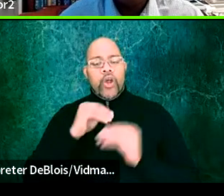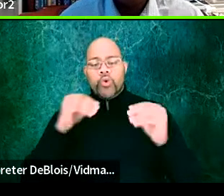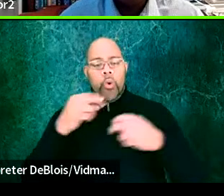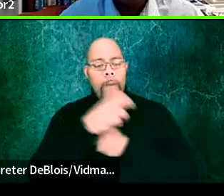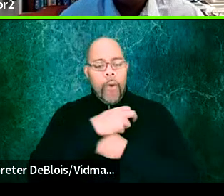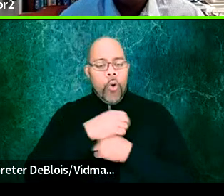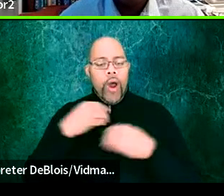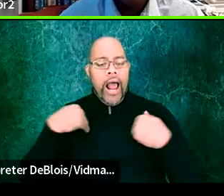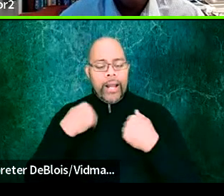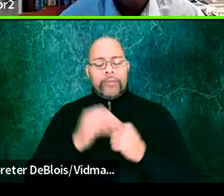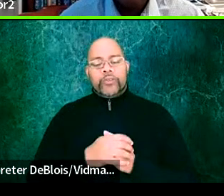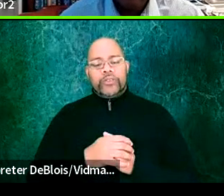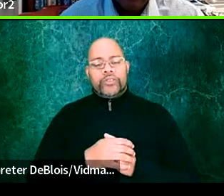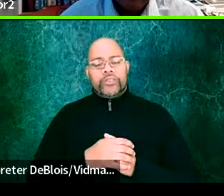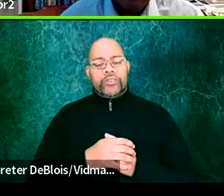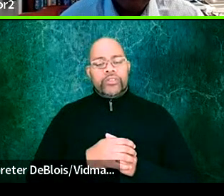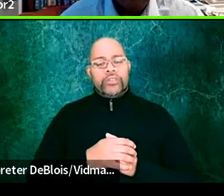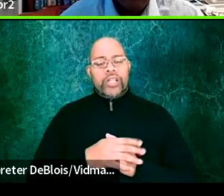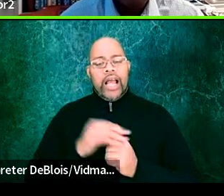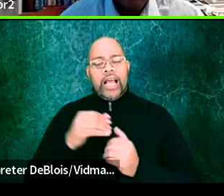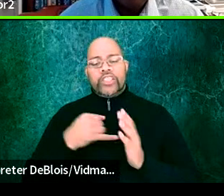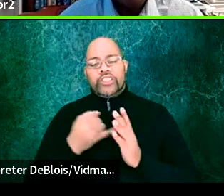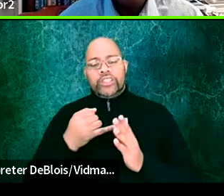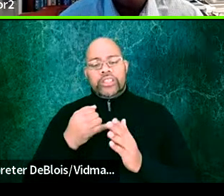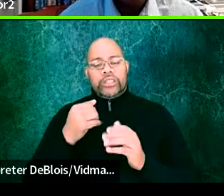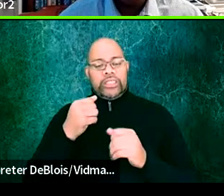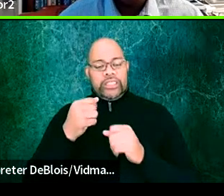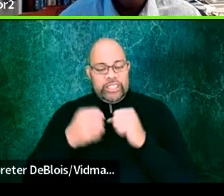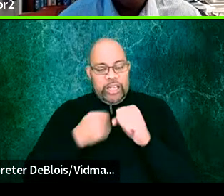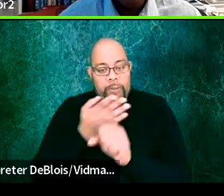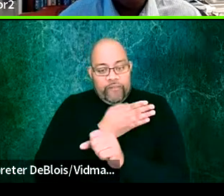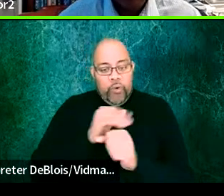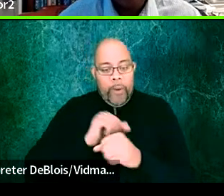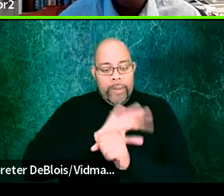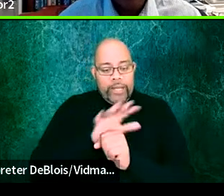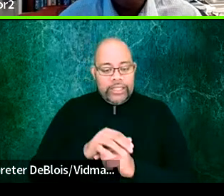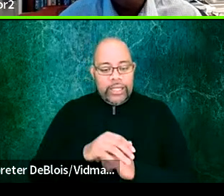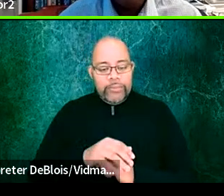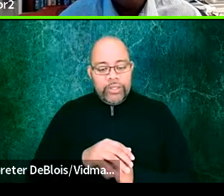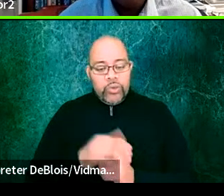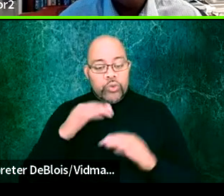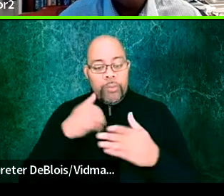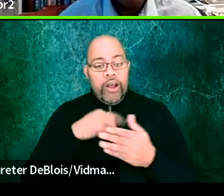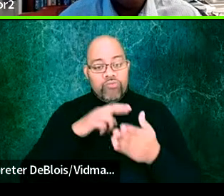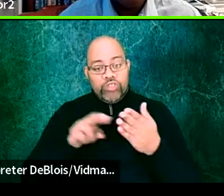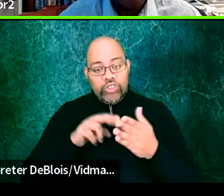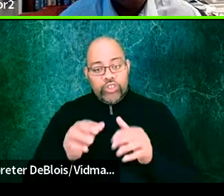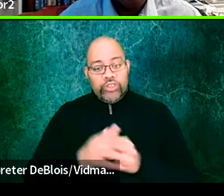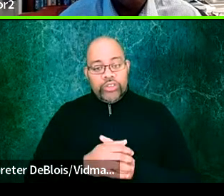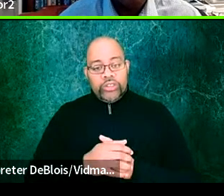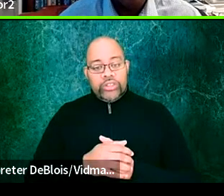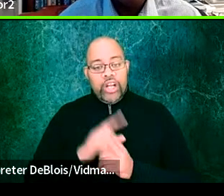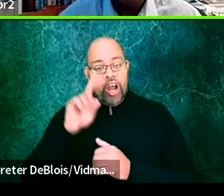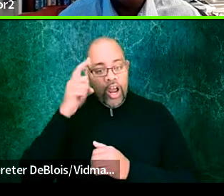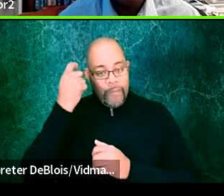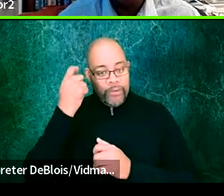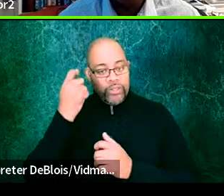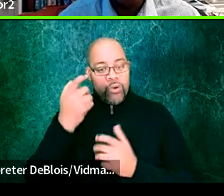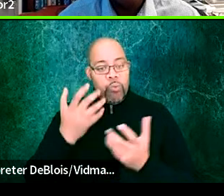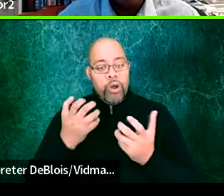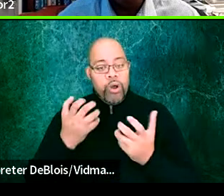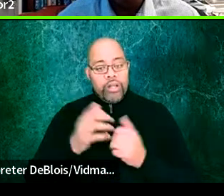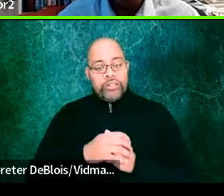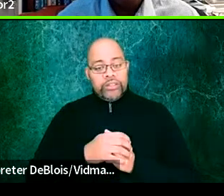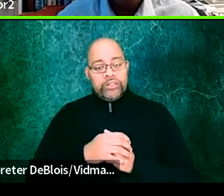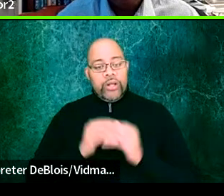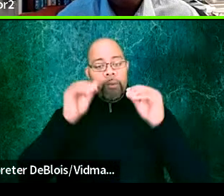then the year just before the pandemic, where I do my research, the government wants to